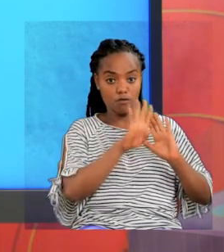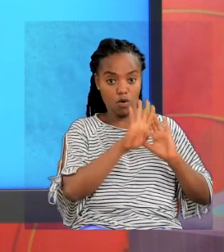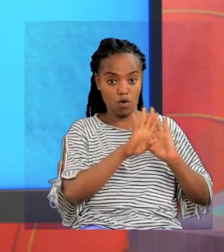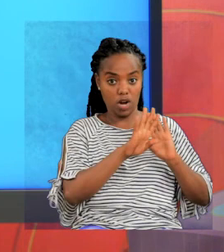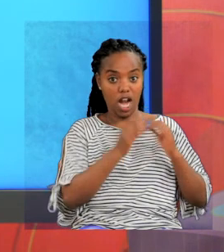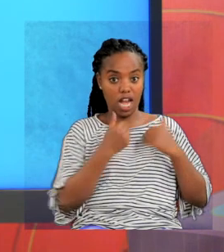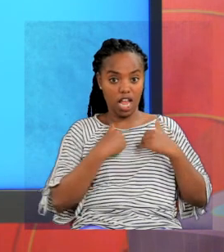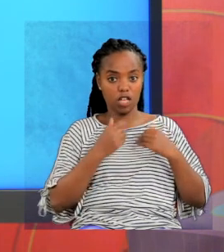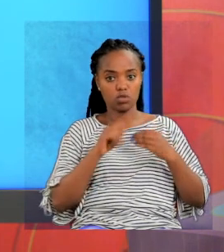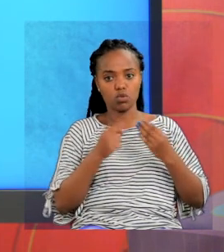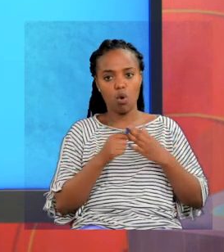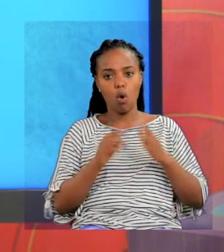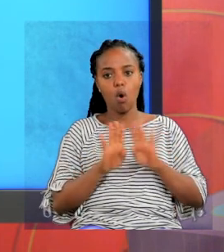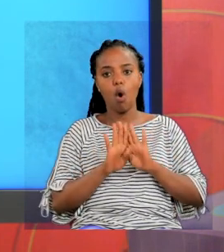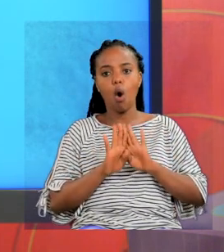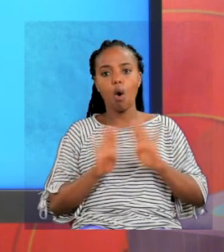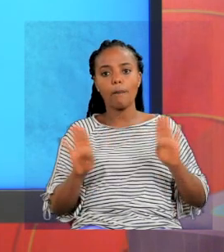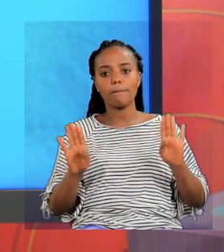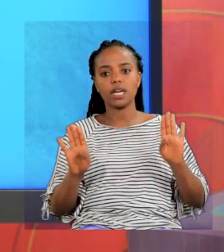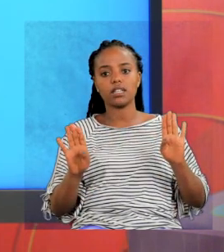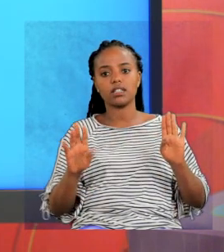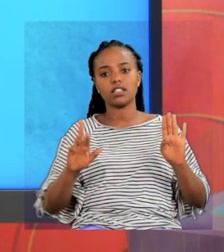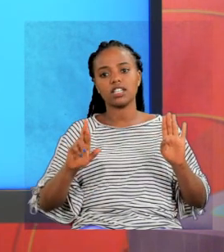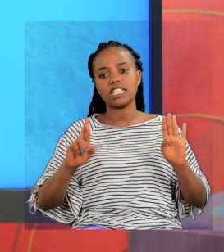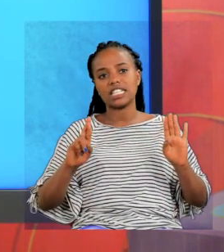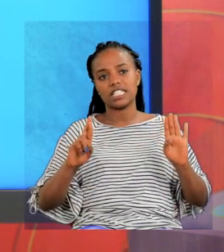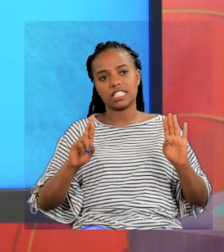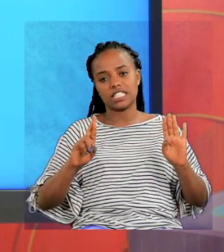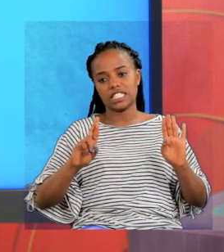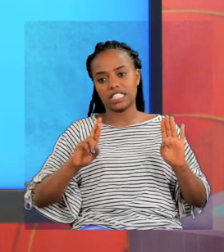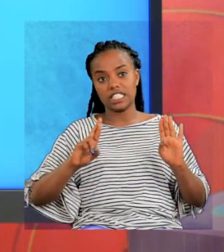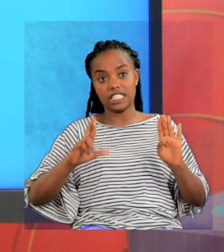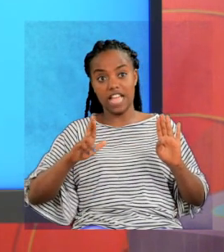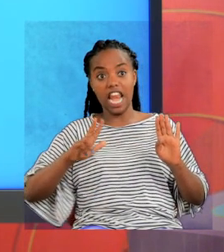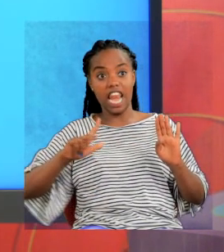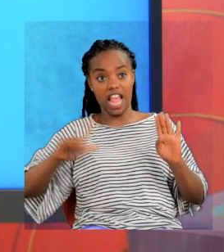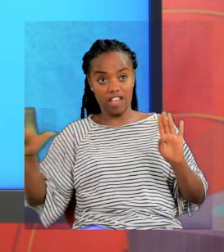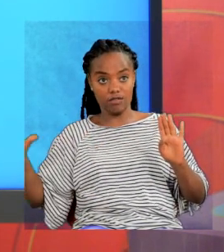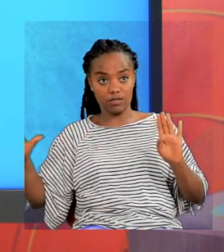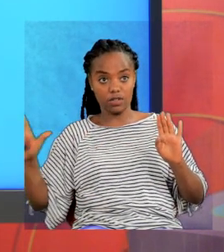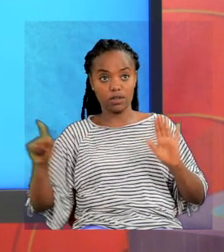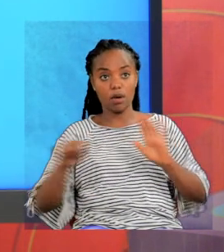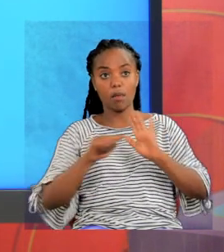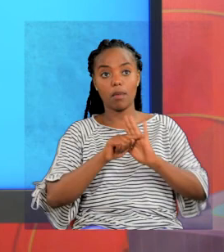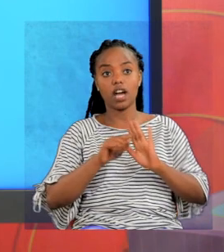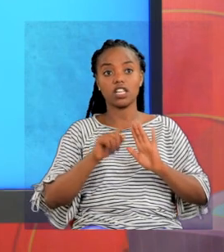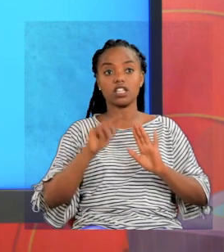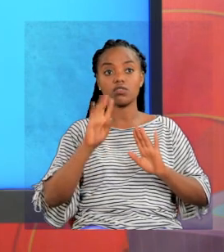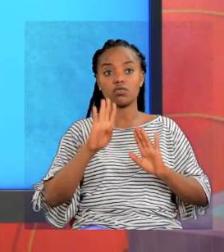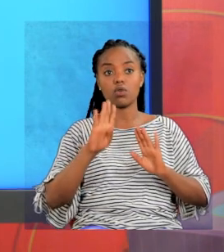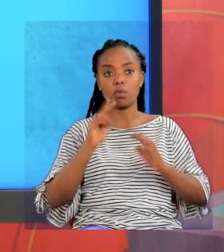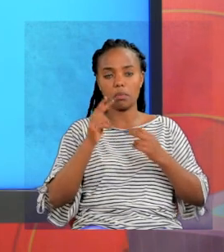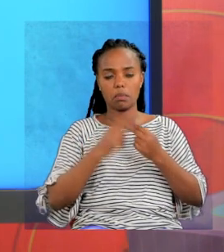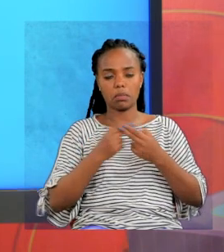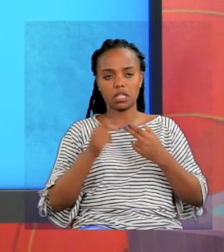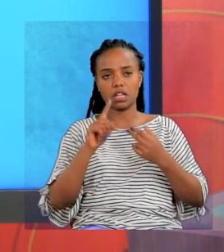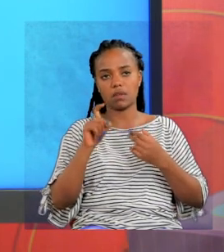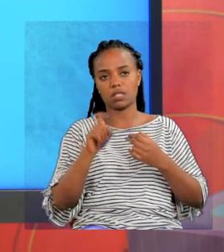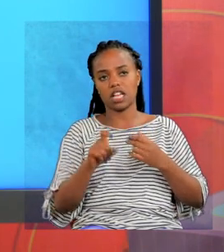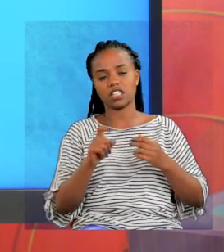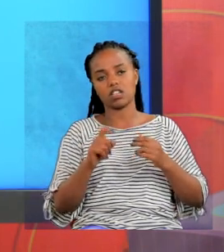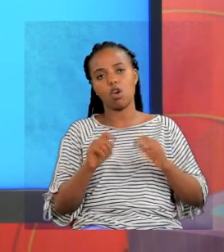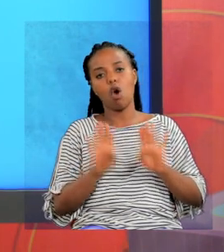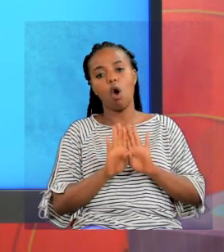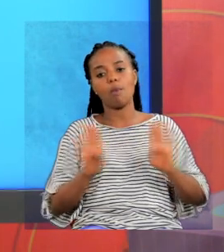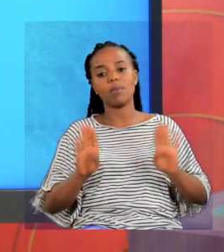left, since this form has y minus 3 whole squared minus 4p times x minus h form. So it opens to the